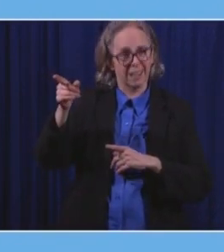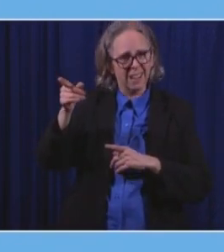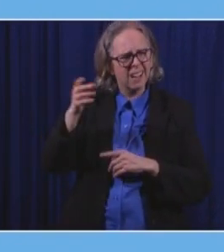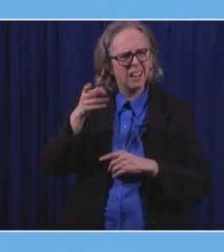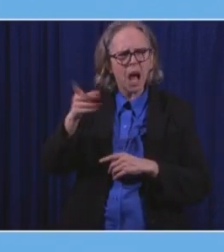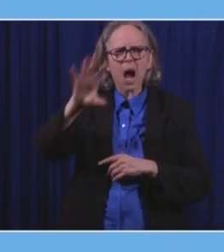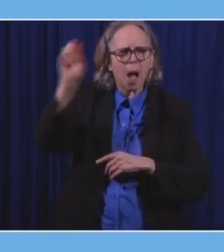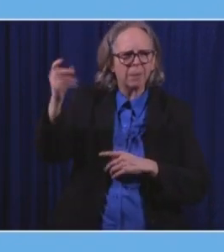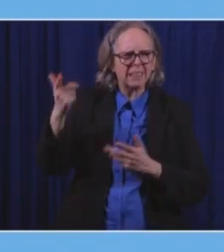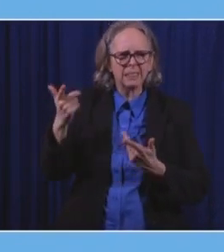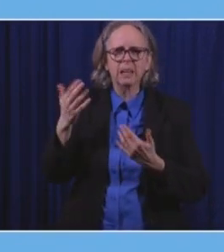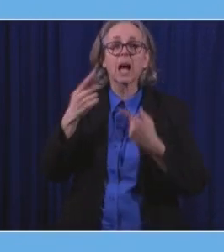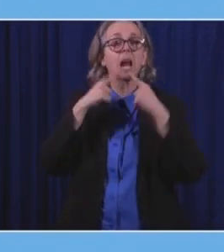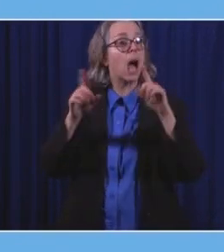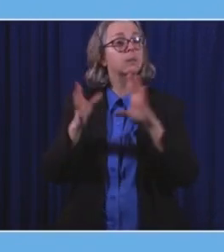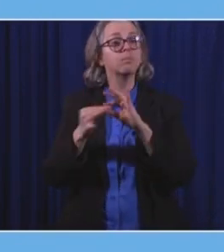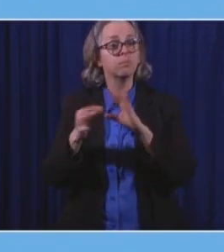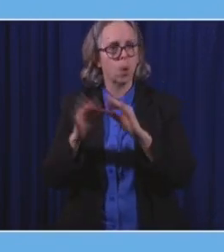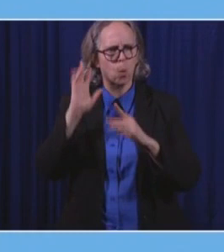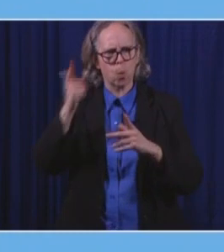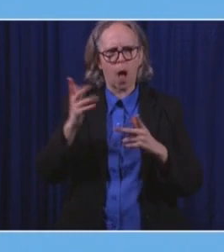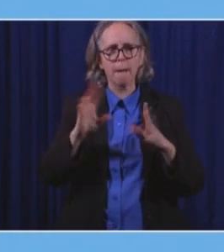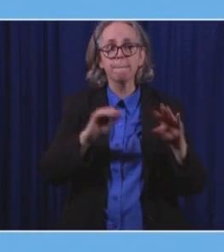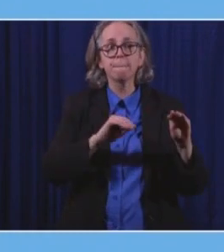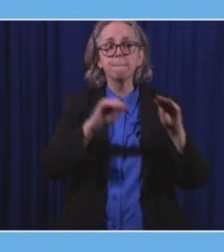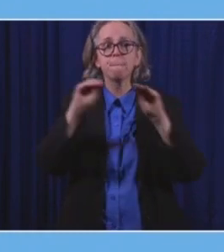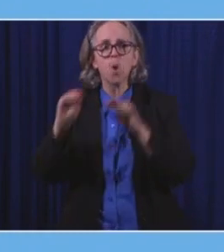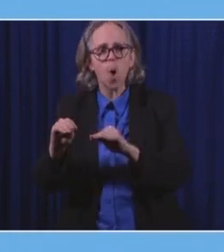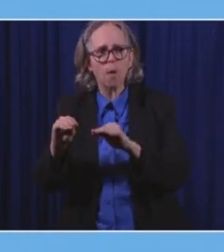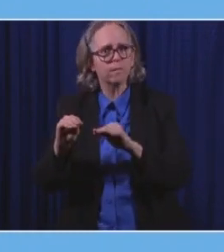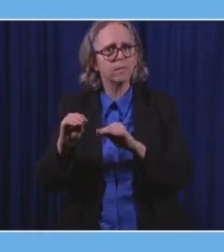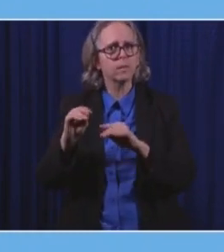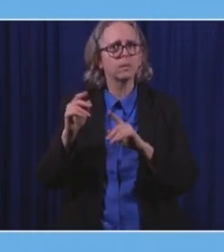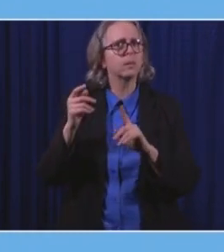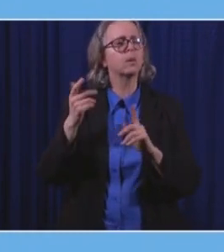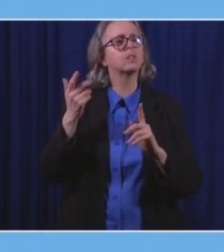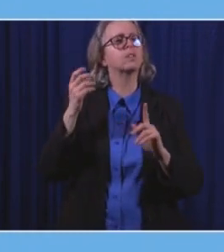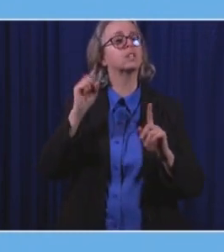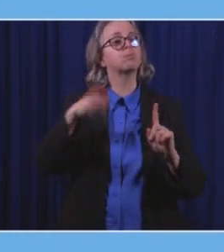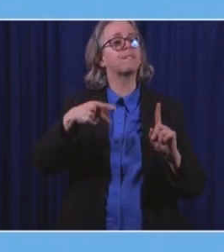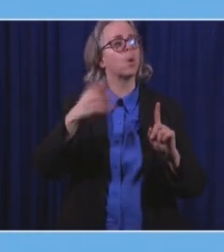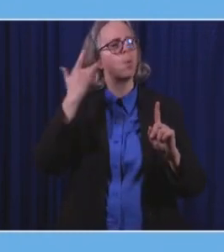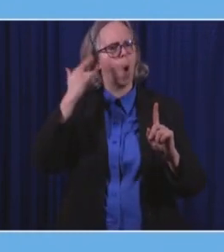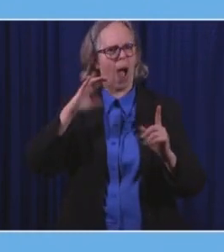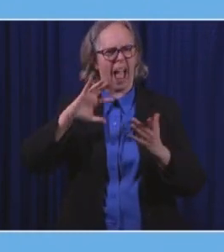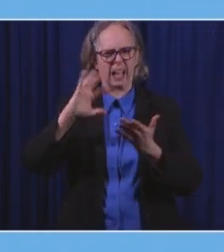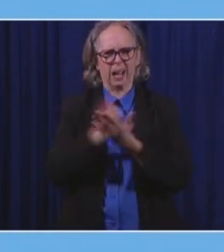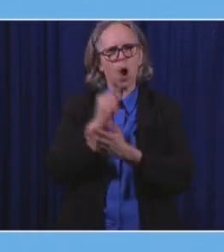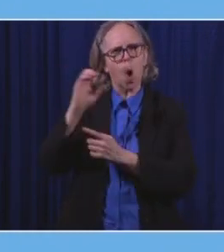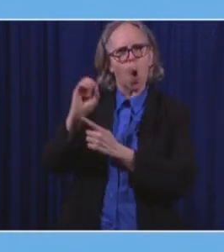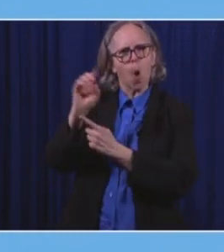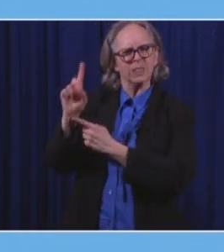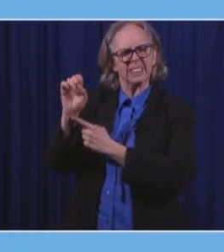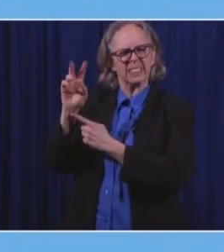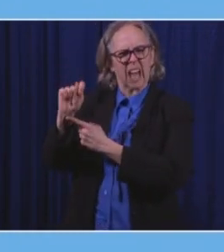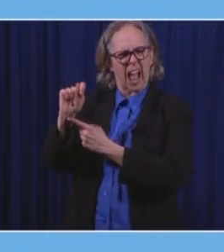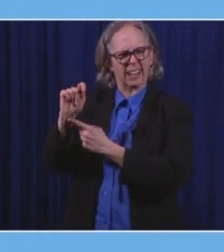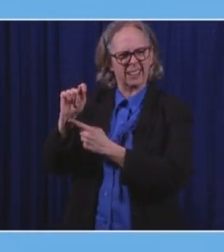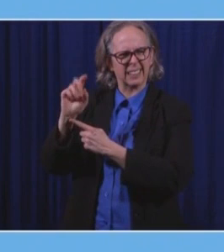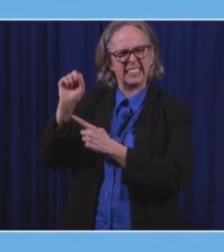they're going to come to Springfield to take advantage of the Ohio Department of Transportation Sky Vision capabilities and the